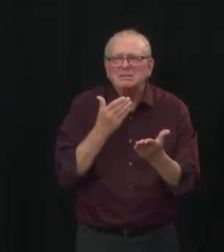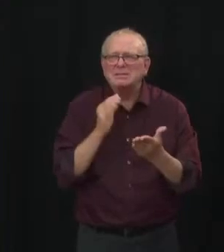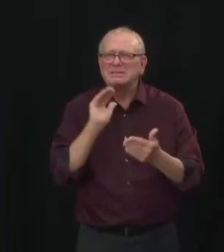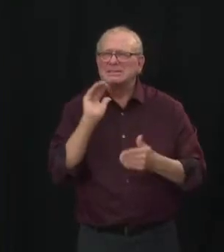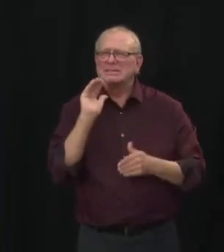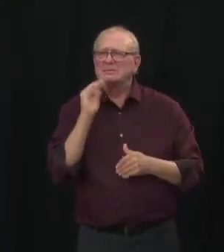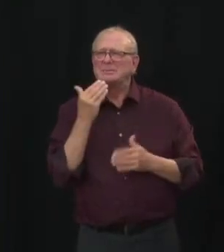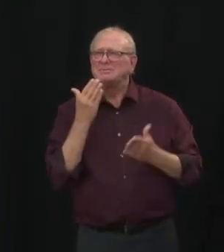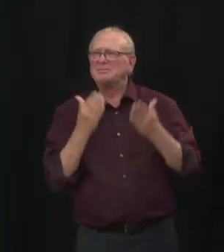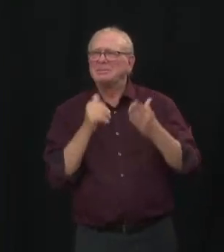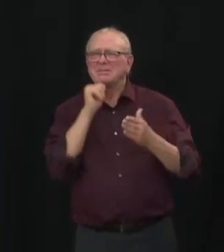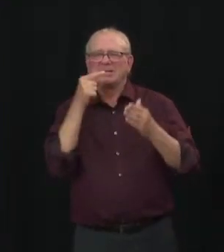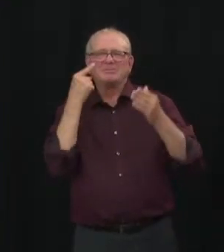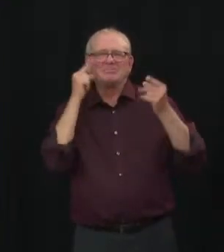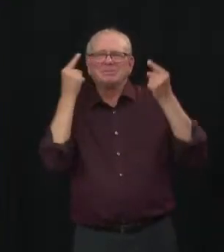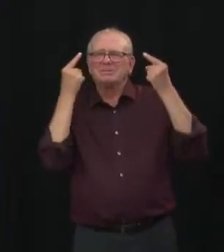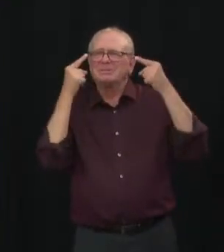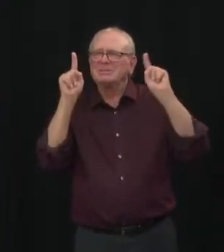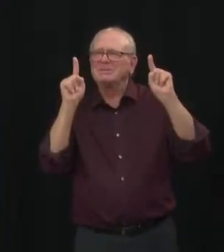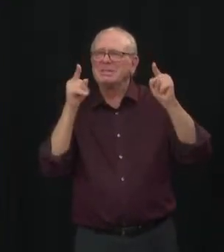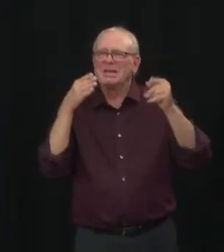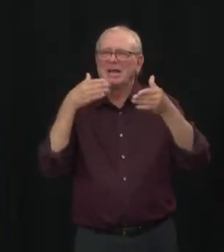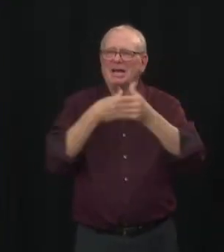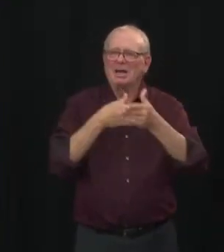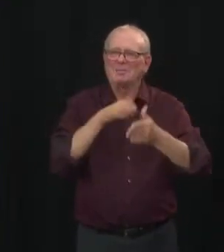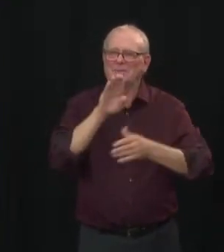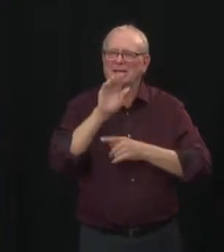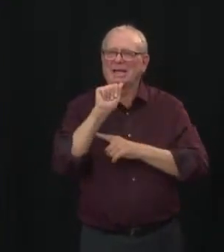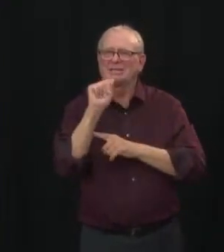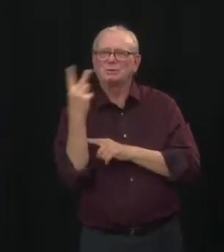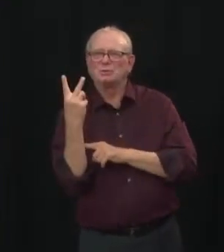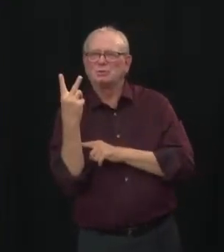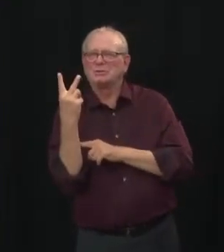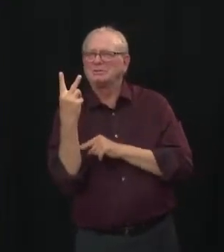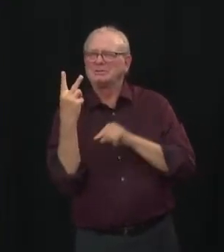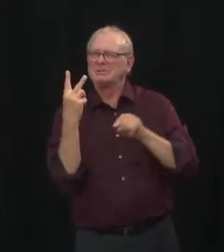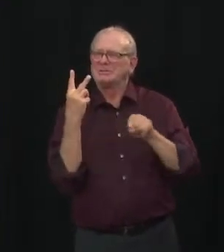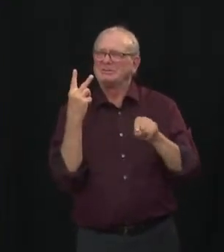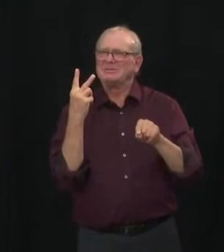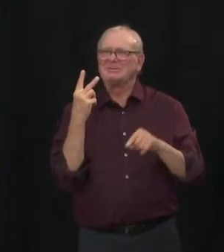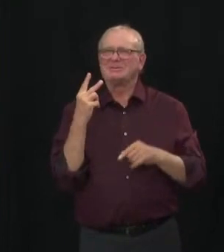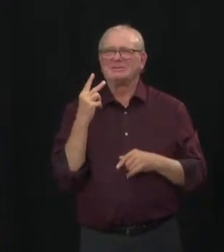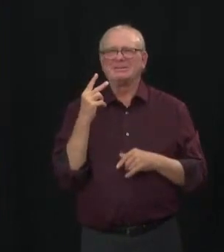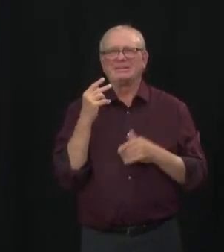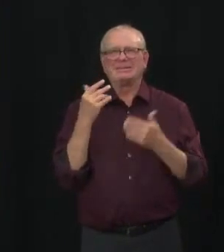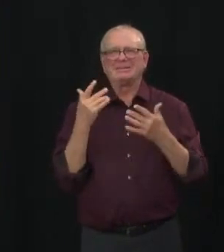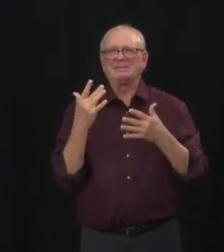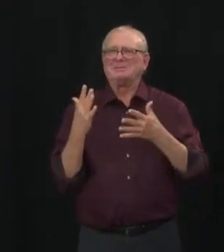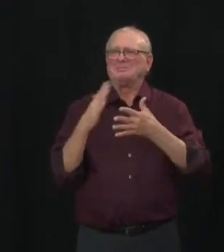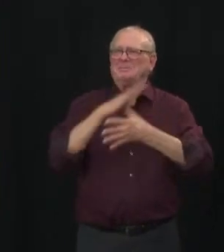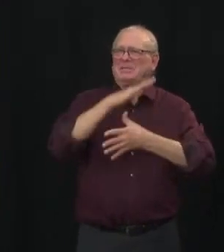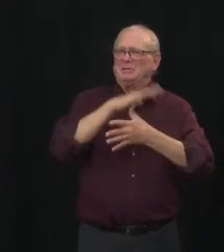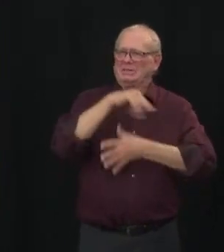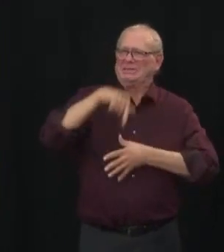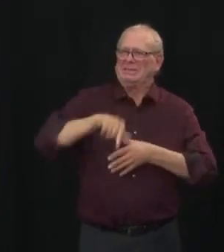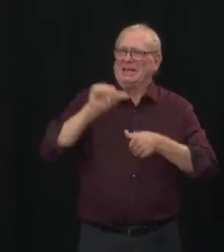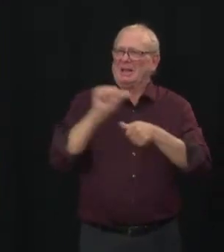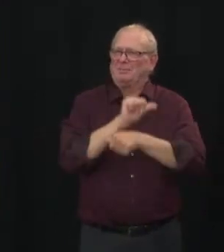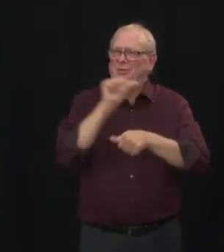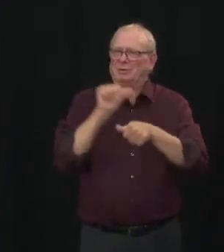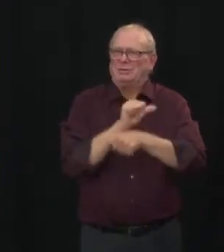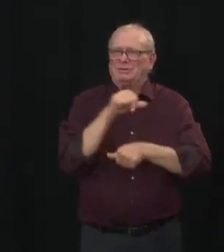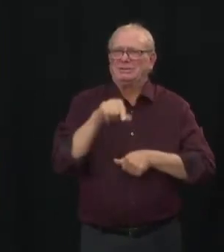subvariant. Currently, BA2 is the dominant COVID-19 variant in Alberta, making up more than 80% of all